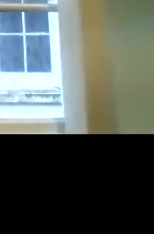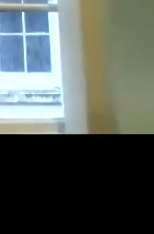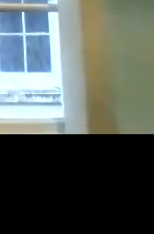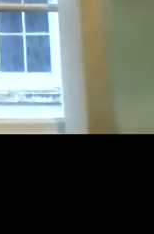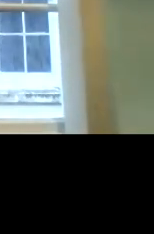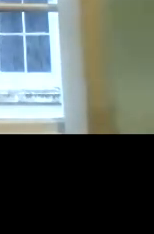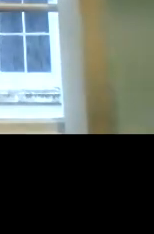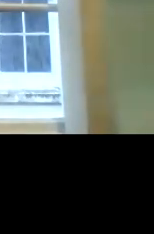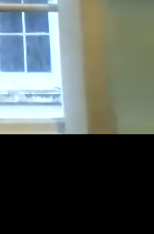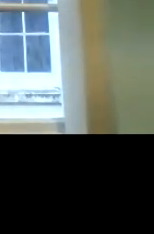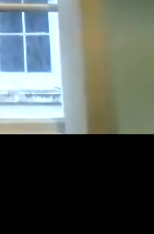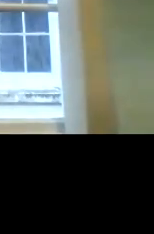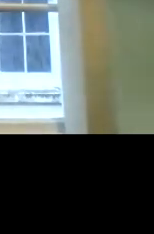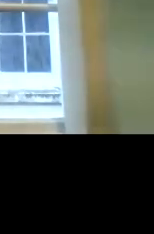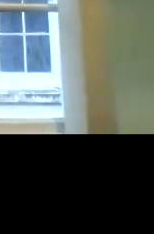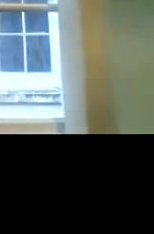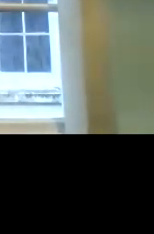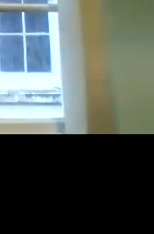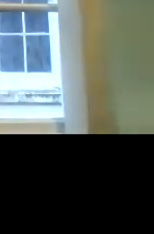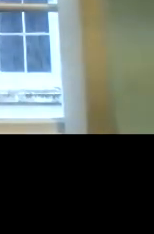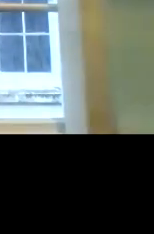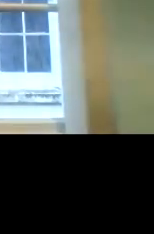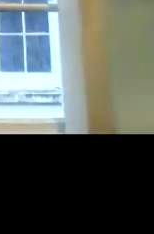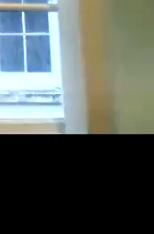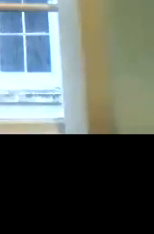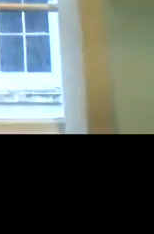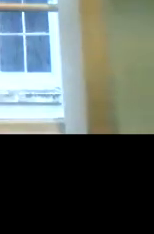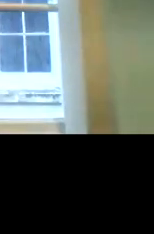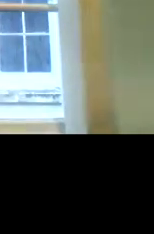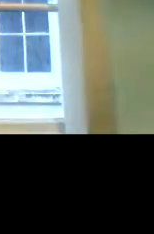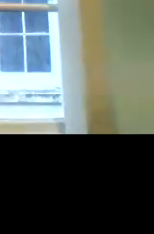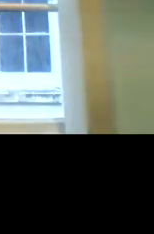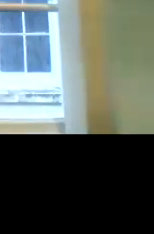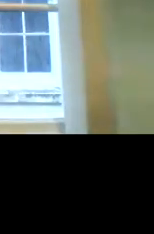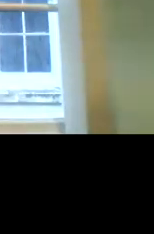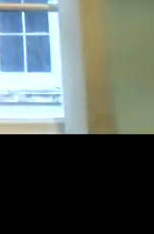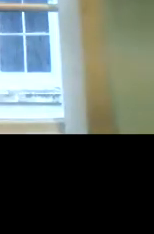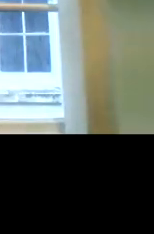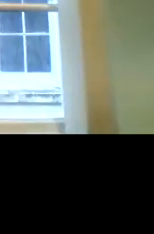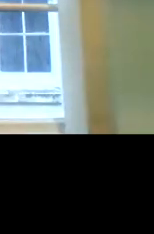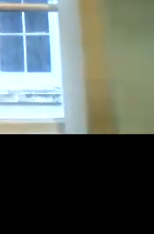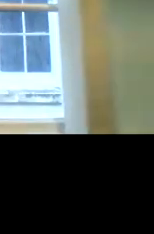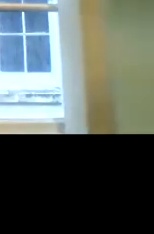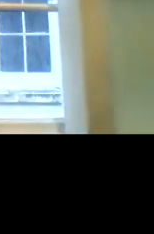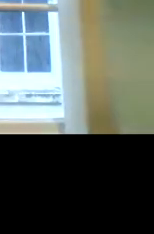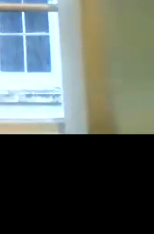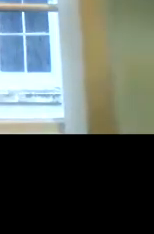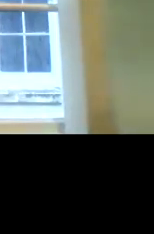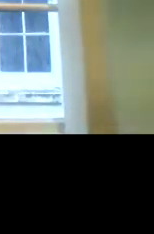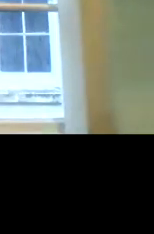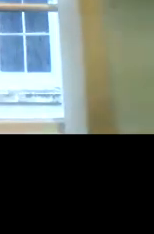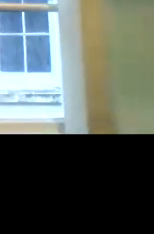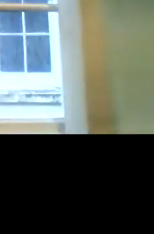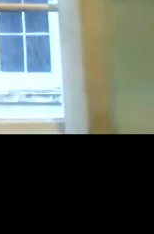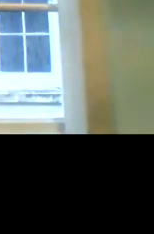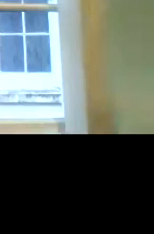time to do that. And Claire, you keep me right. Yes, is there another wee one there? There's another one just about, would you have any